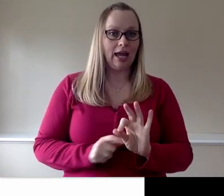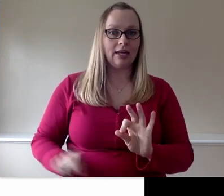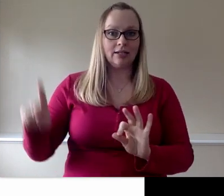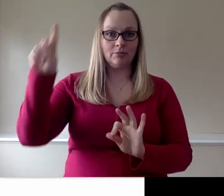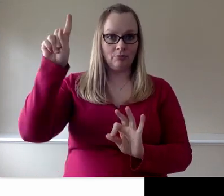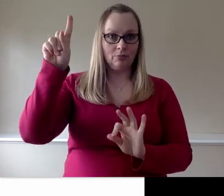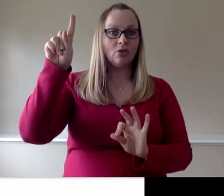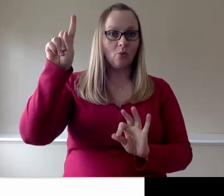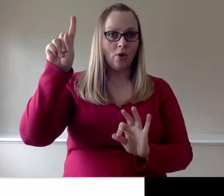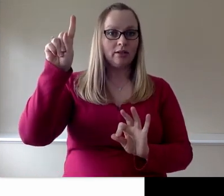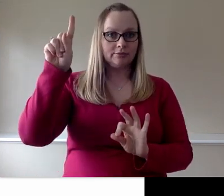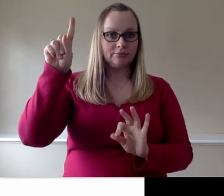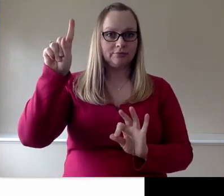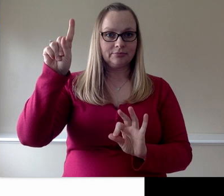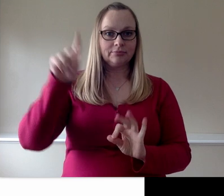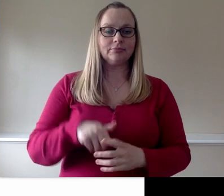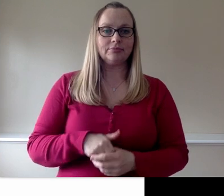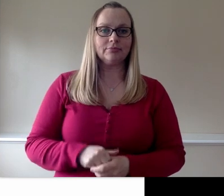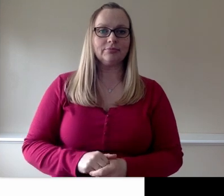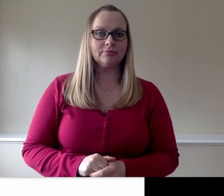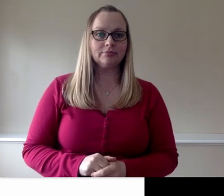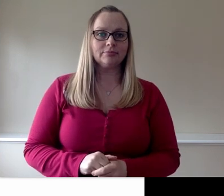1, put our 9 down.